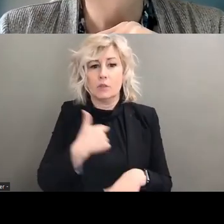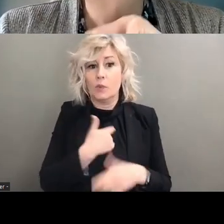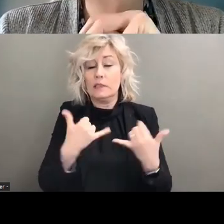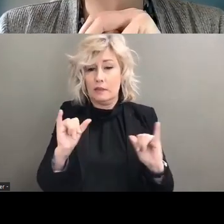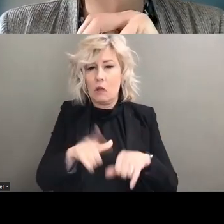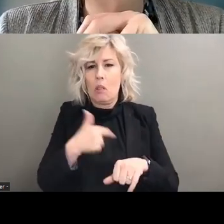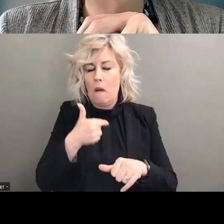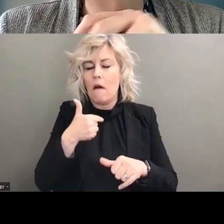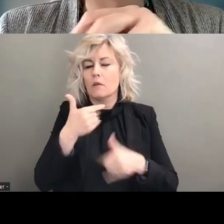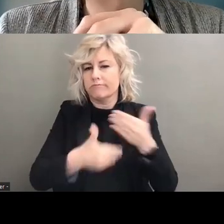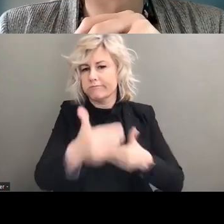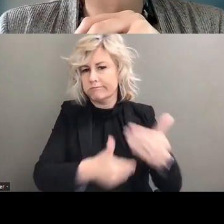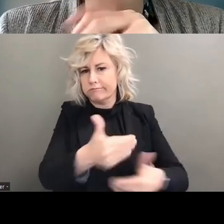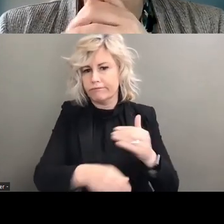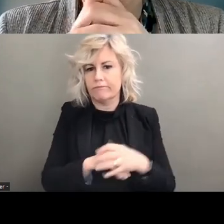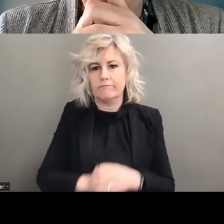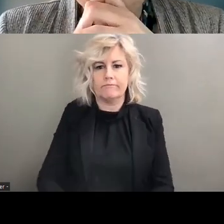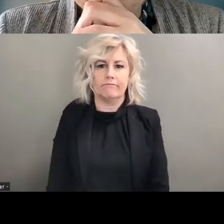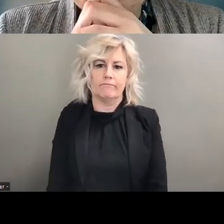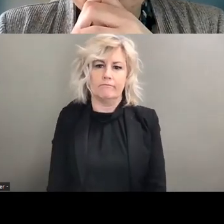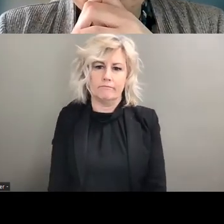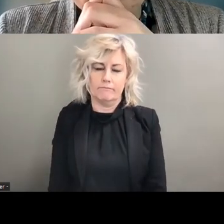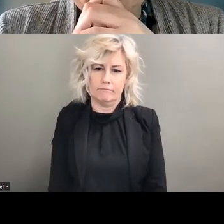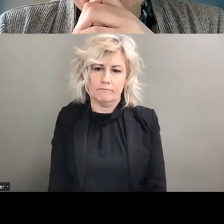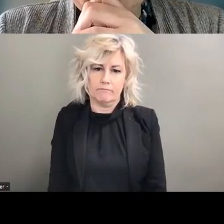go. Next slide.